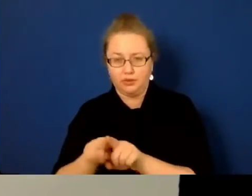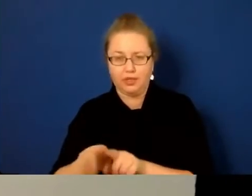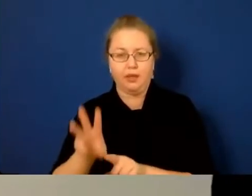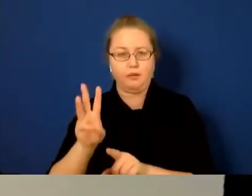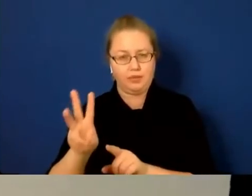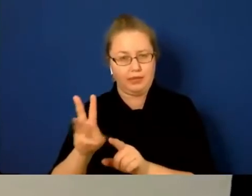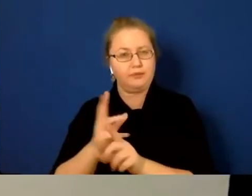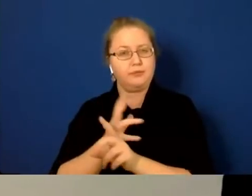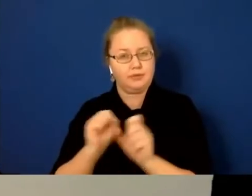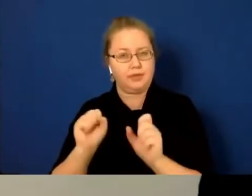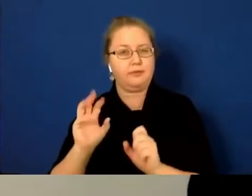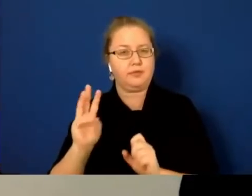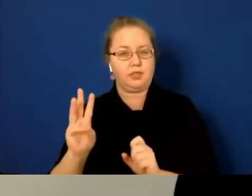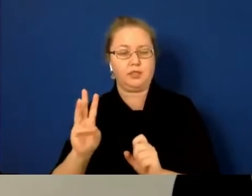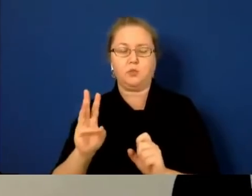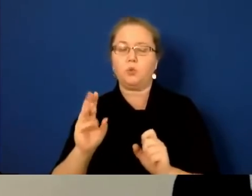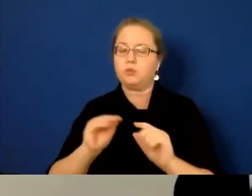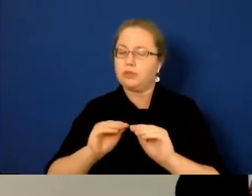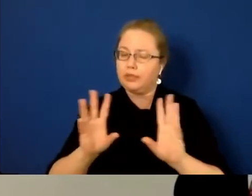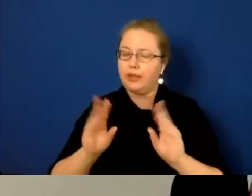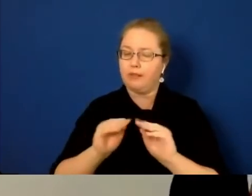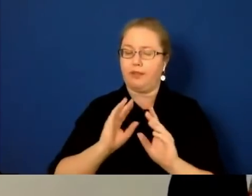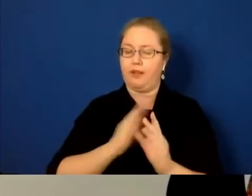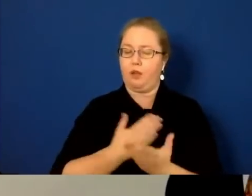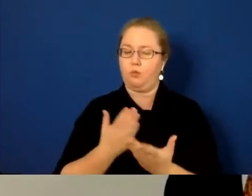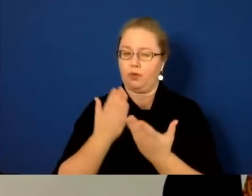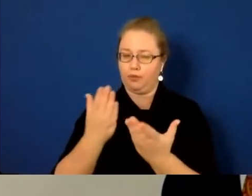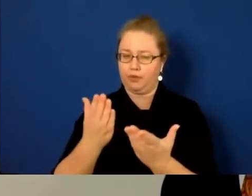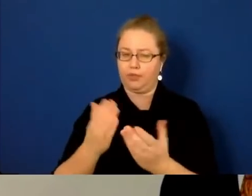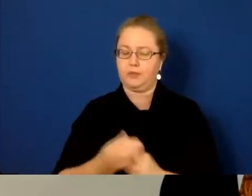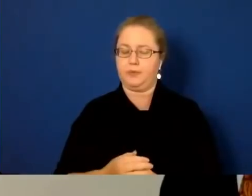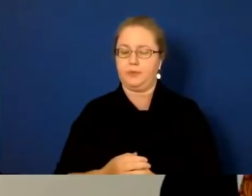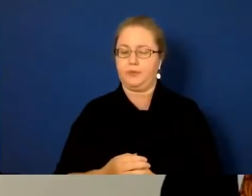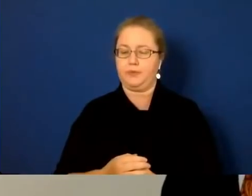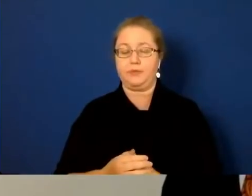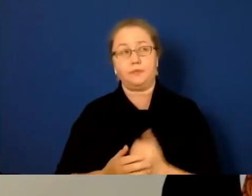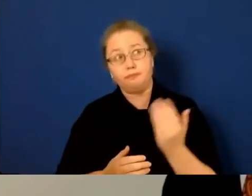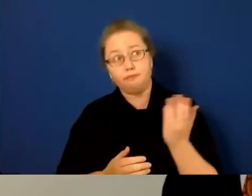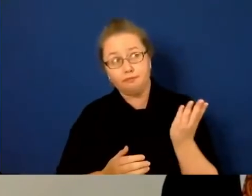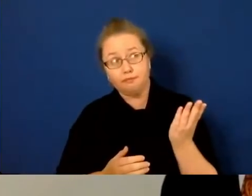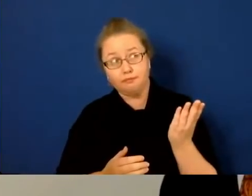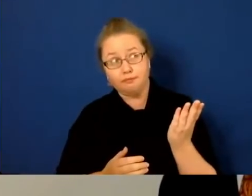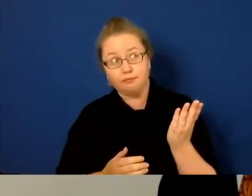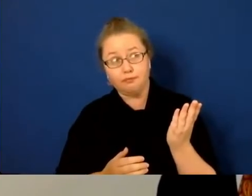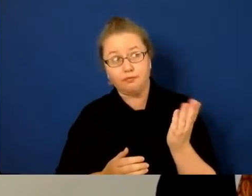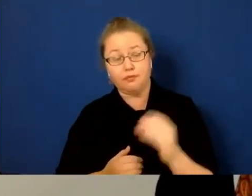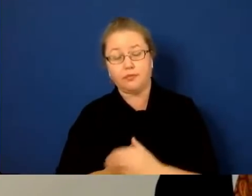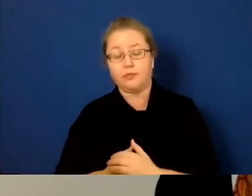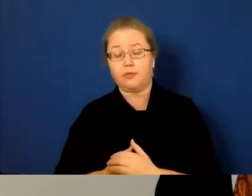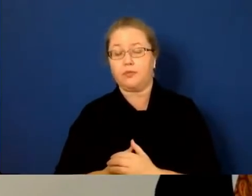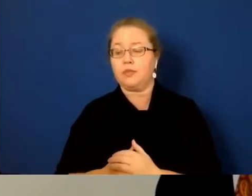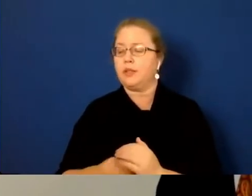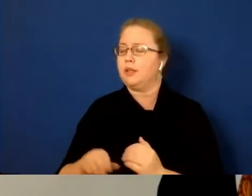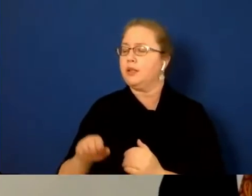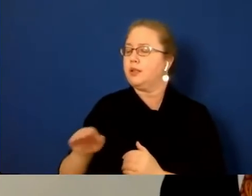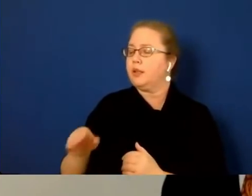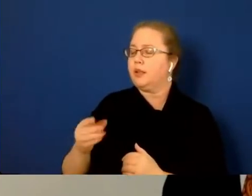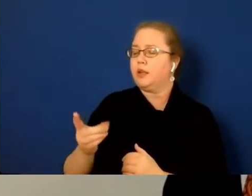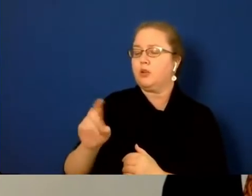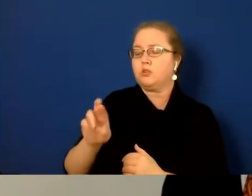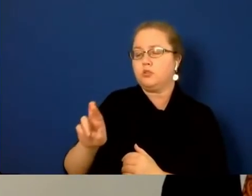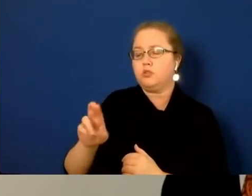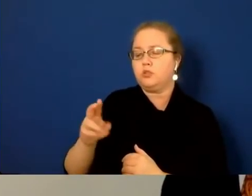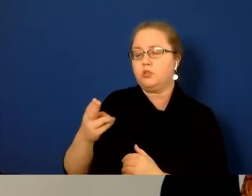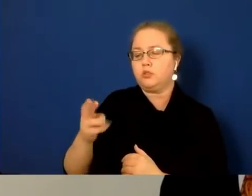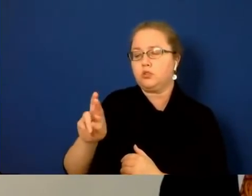reconsider whether it's necessary to have people over in your home. And if it is necessary, to have that visit with a small number